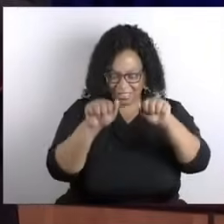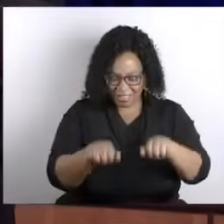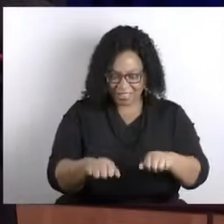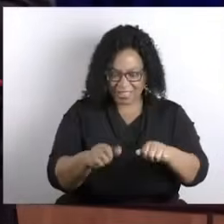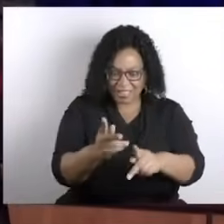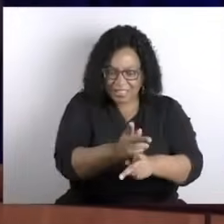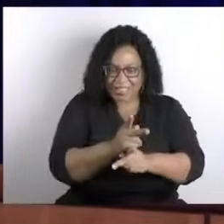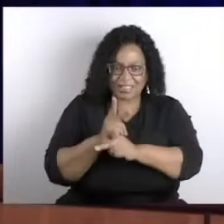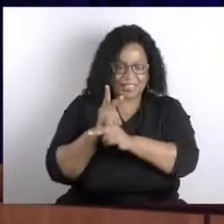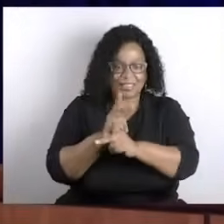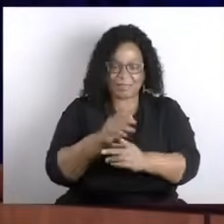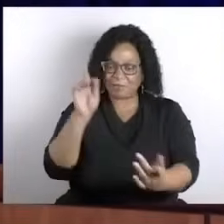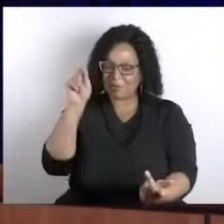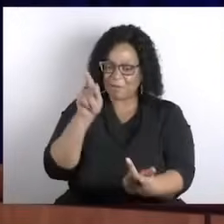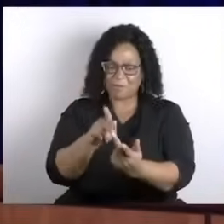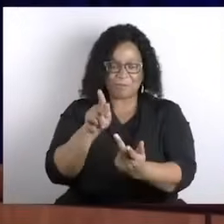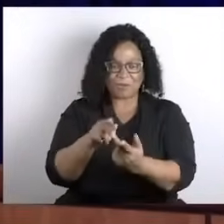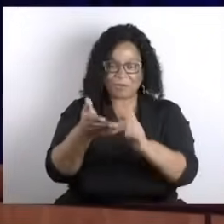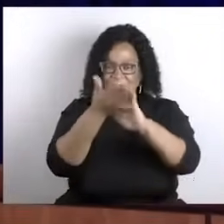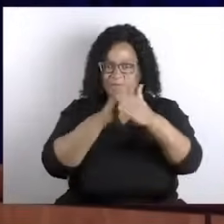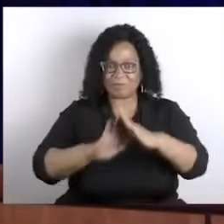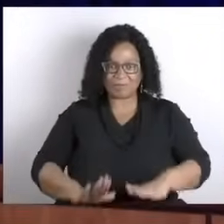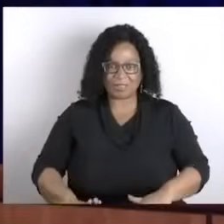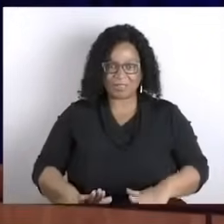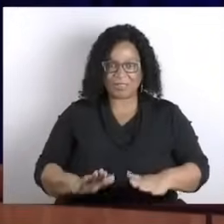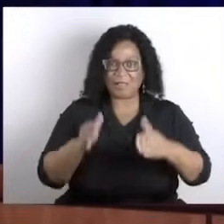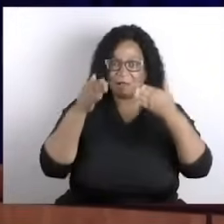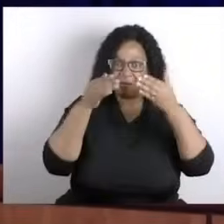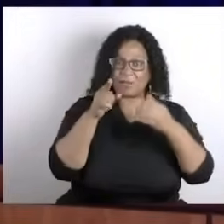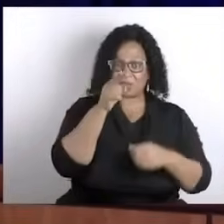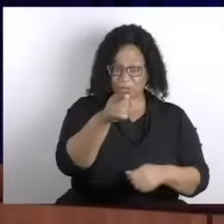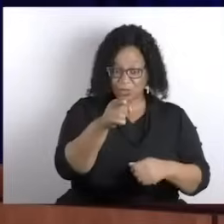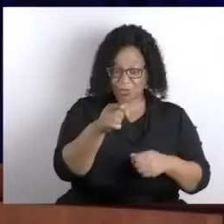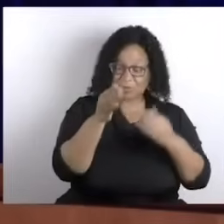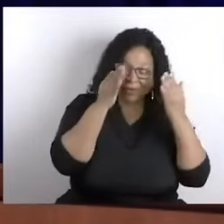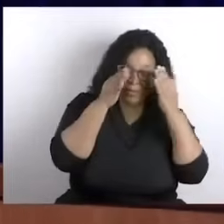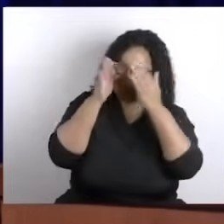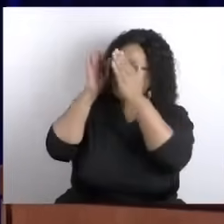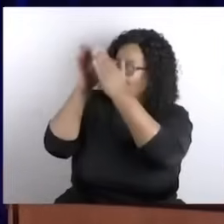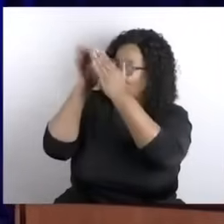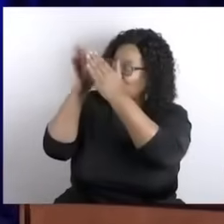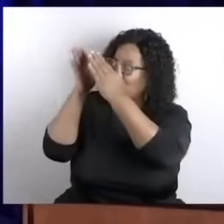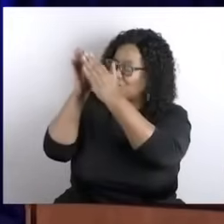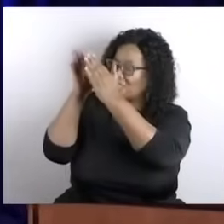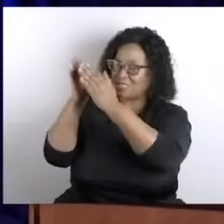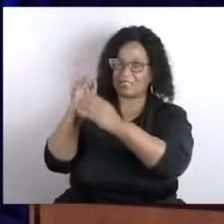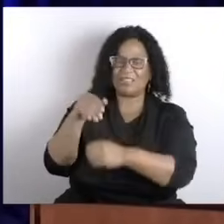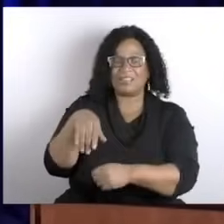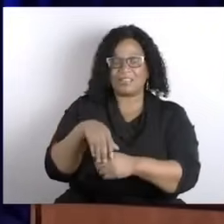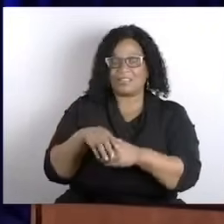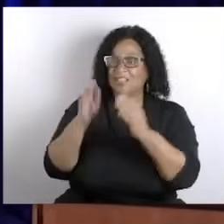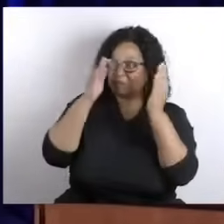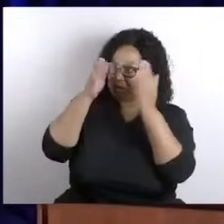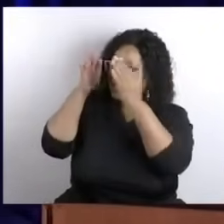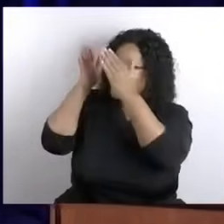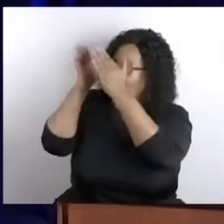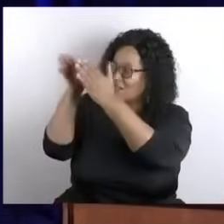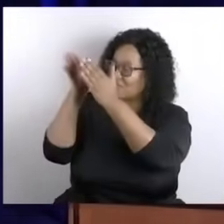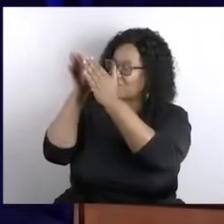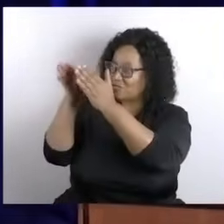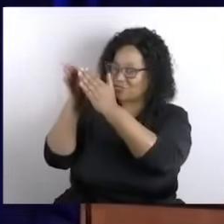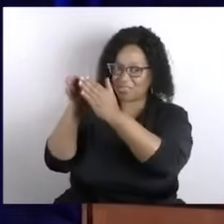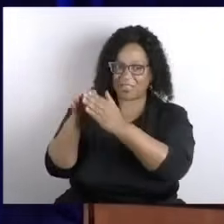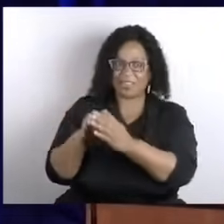perfect peace if you keep your mind stayed on him. That means concentrate on